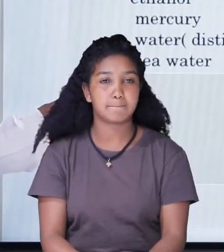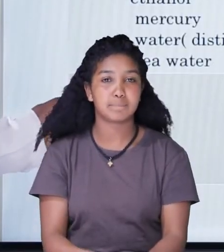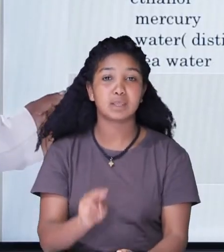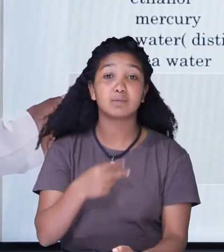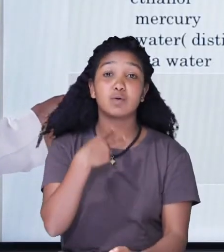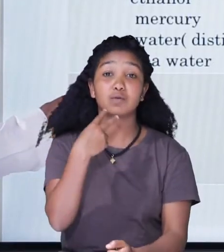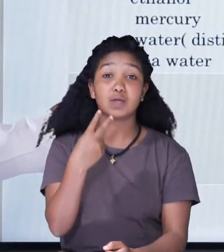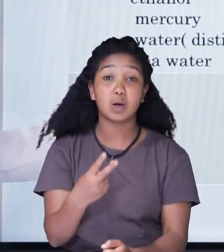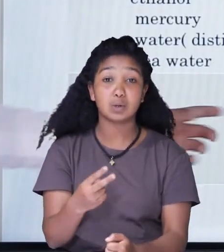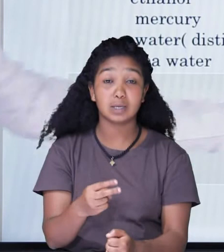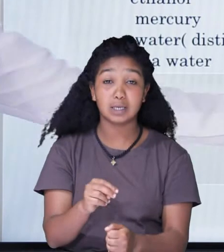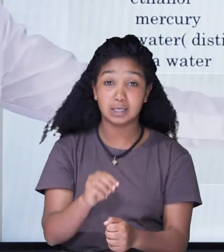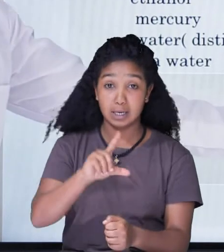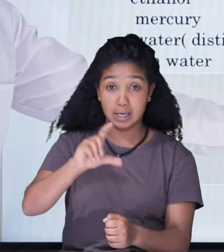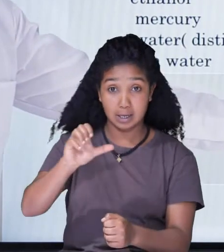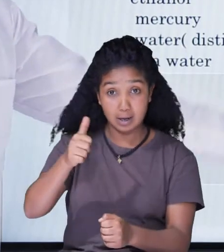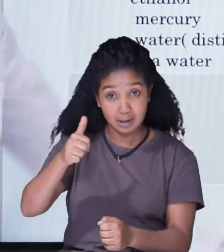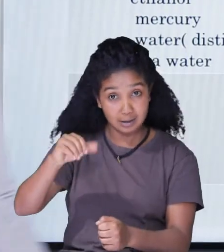of sound in lead is